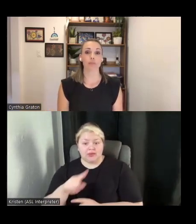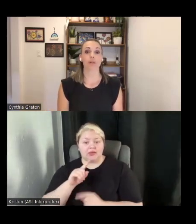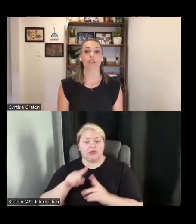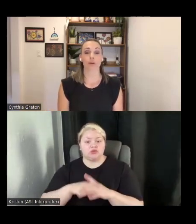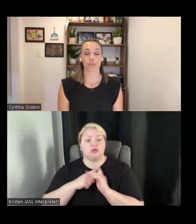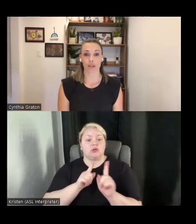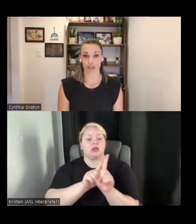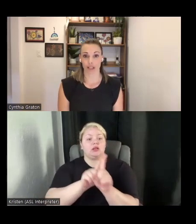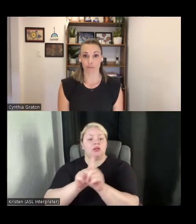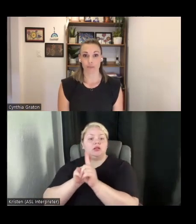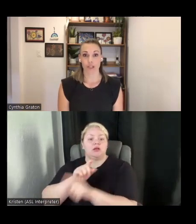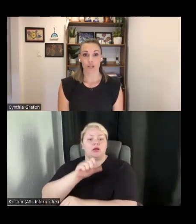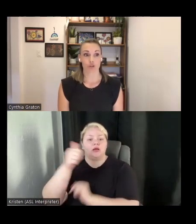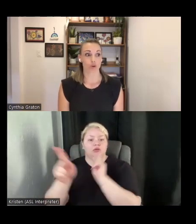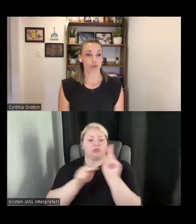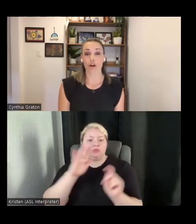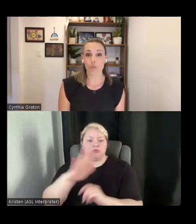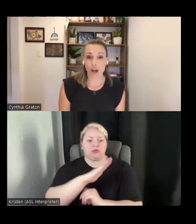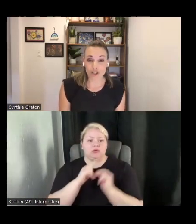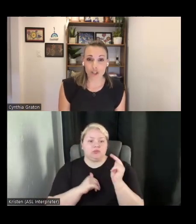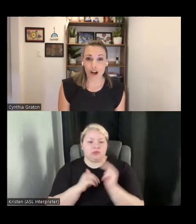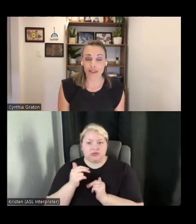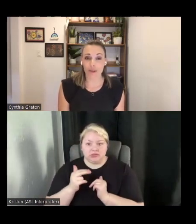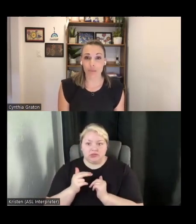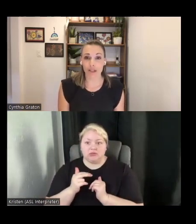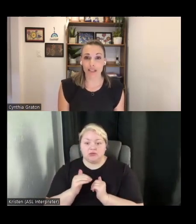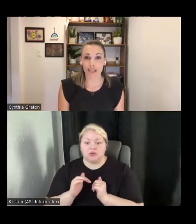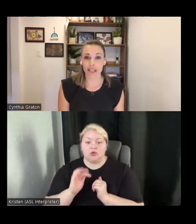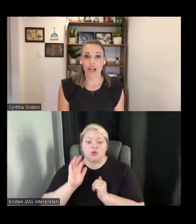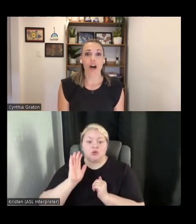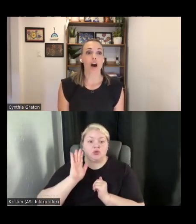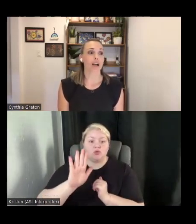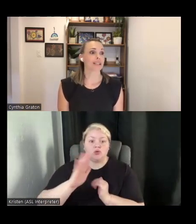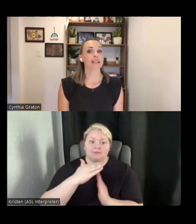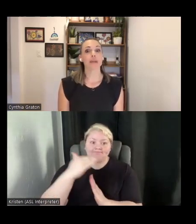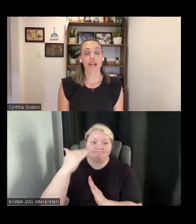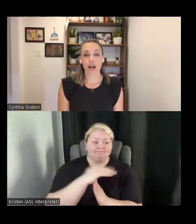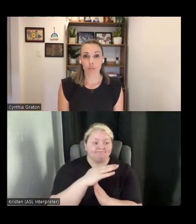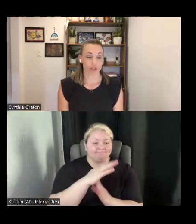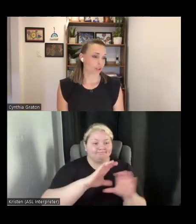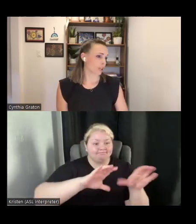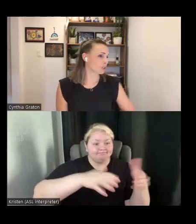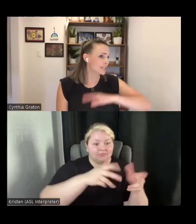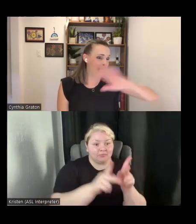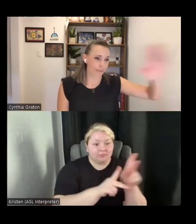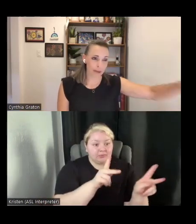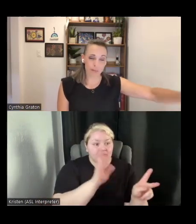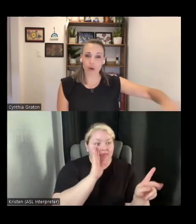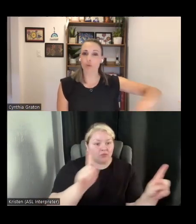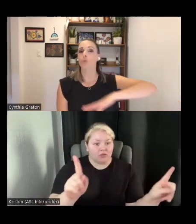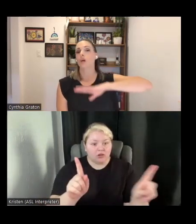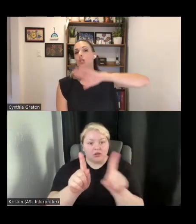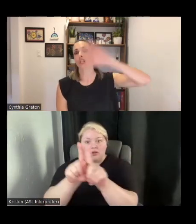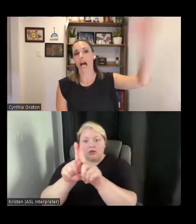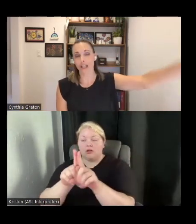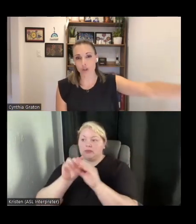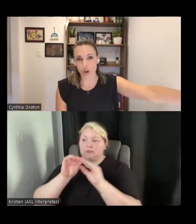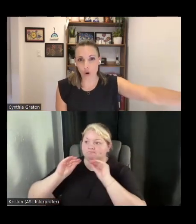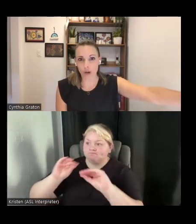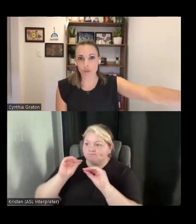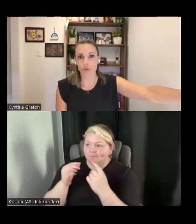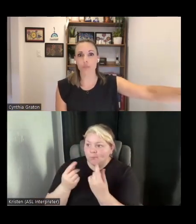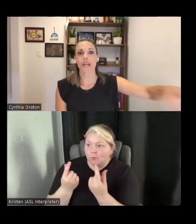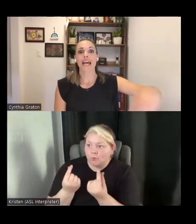other people in your building. So your rock star in the building are teaming up with another staff member who was not